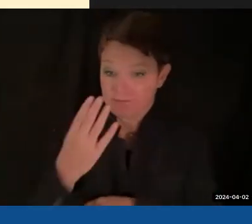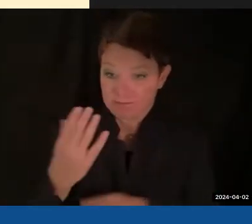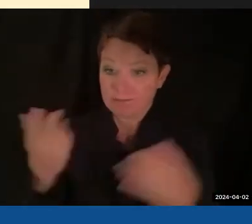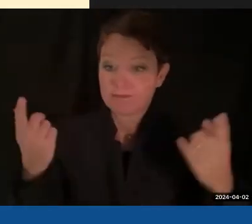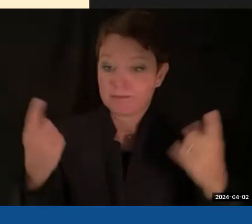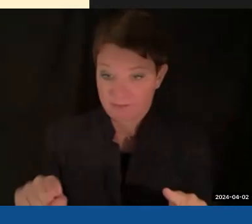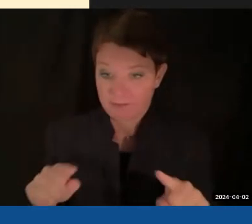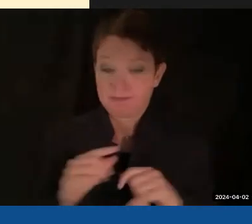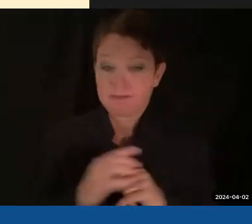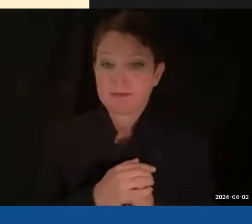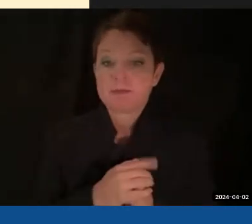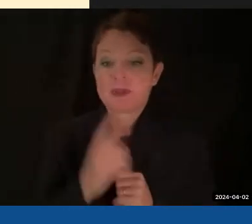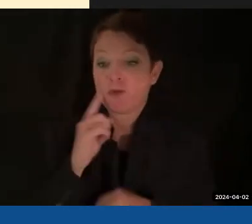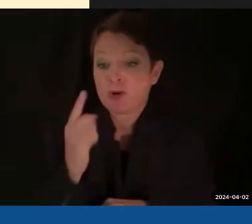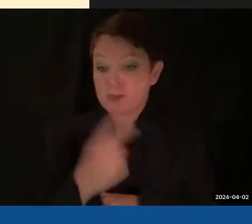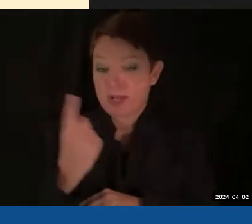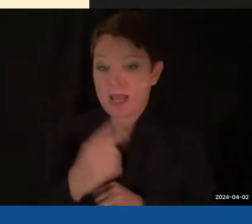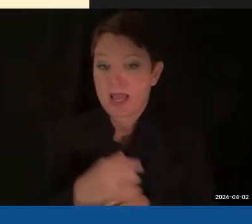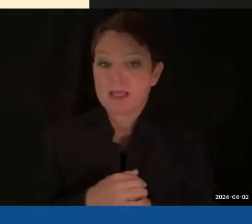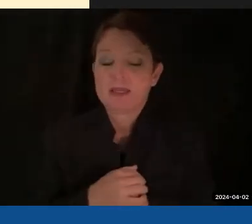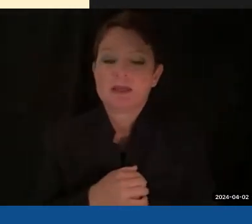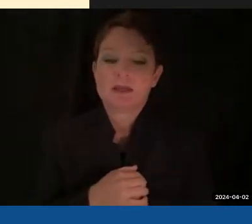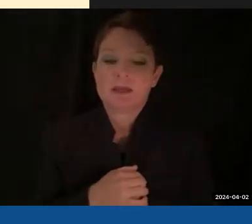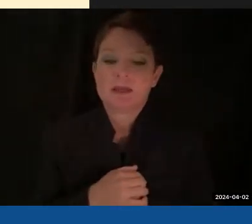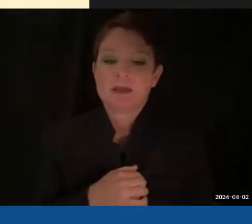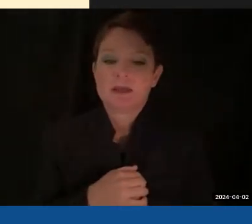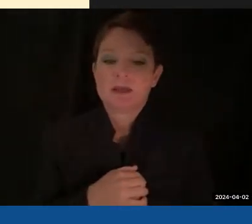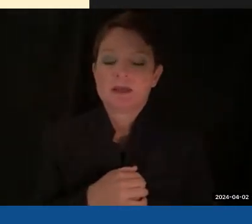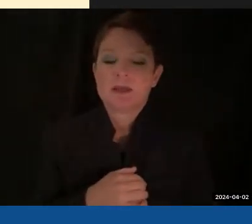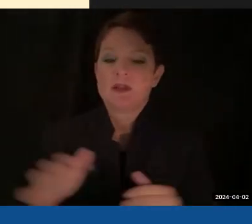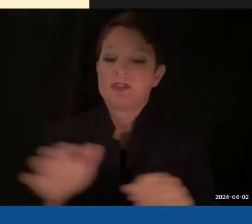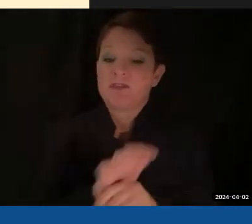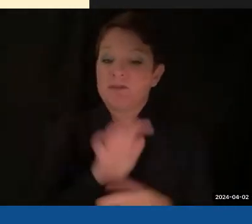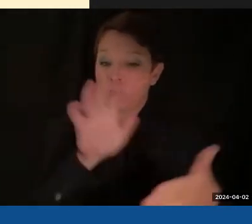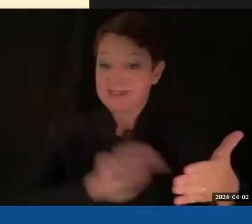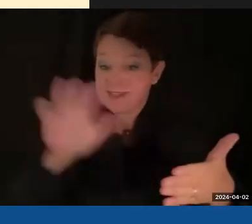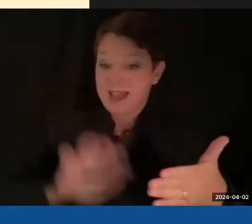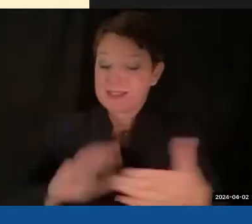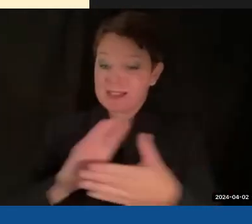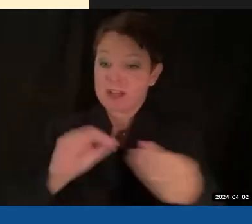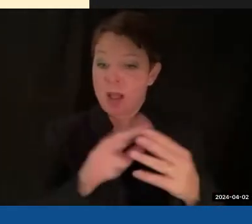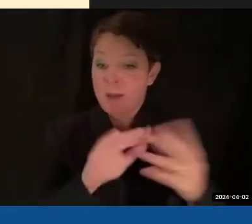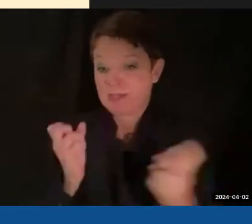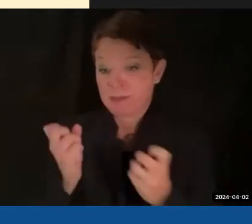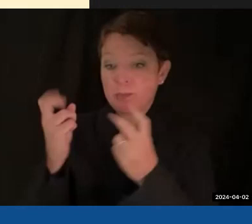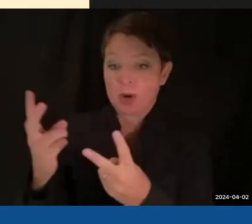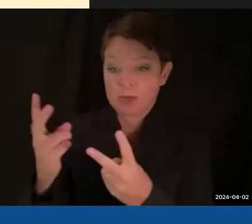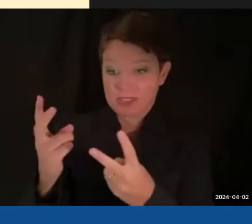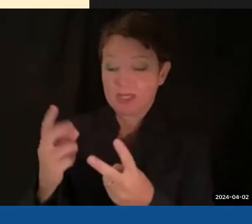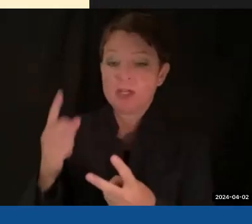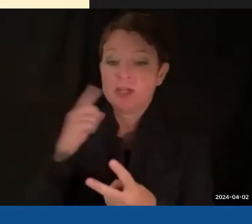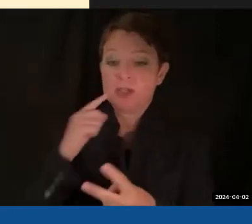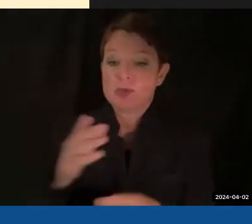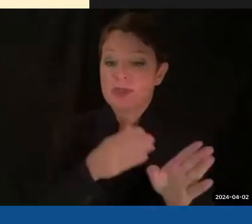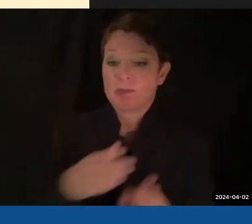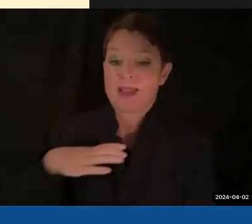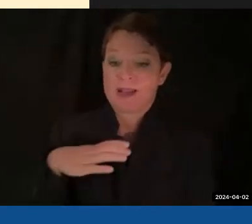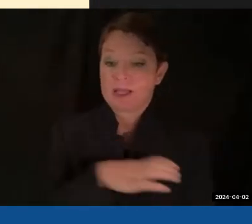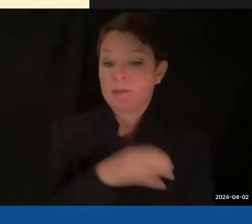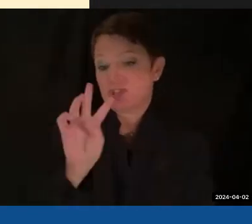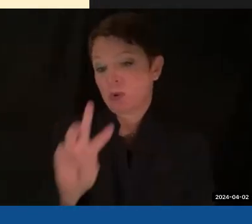pre-registration list for today's review. And the full text of the comments will be posted to the Planning Commission